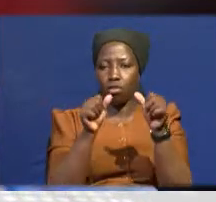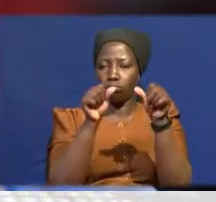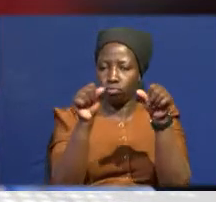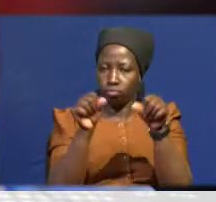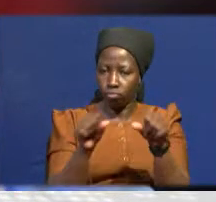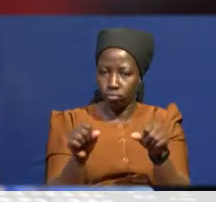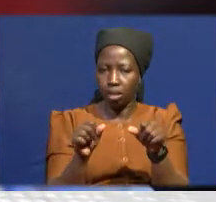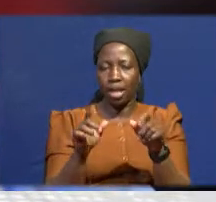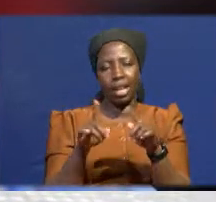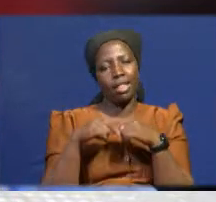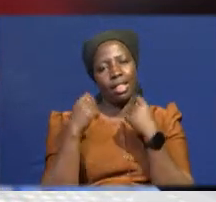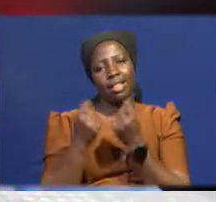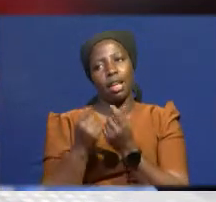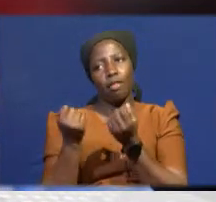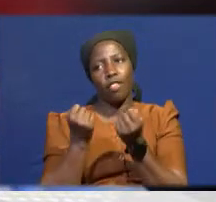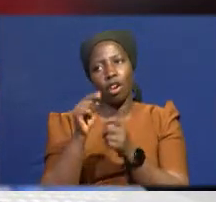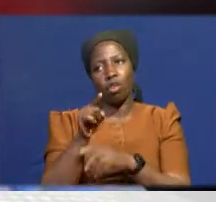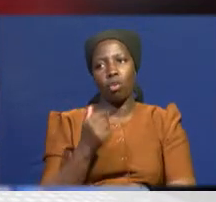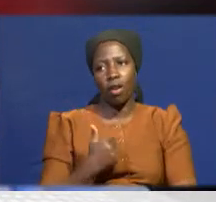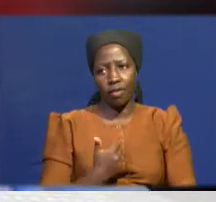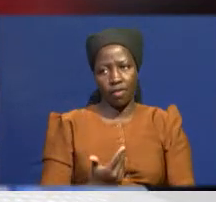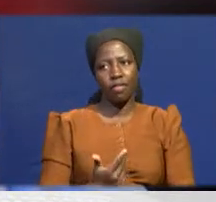type of card you have, passed rather.